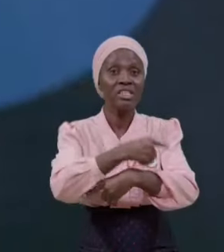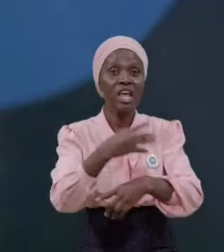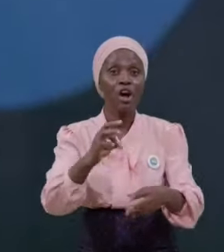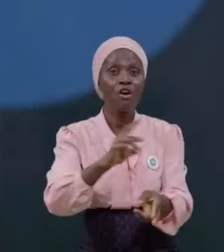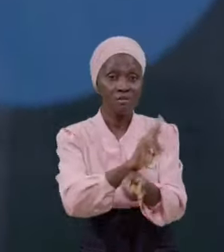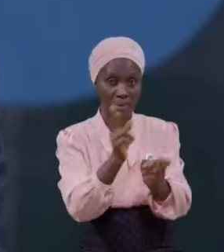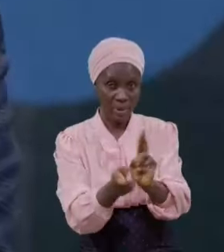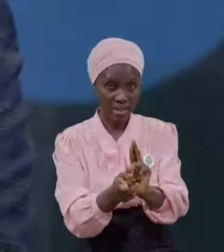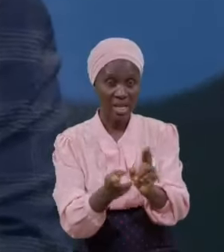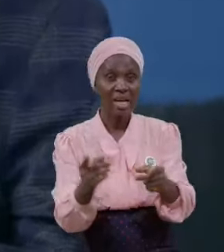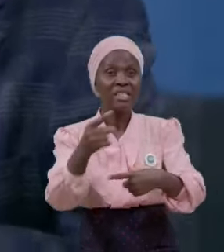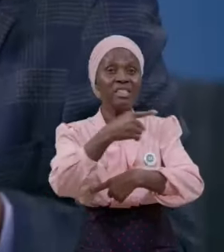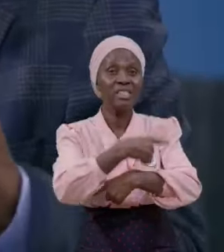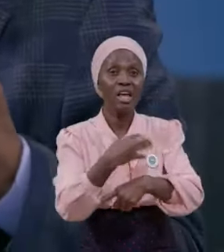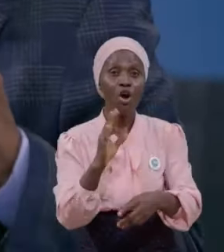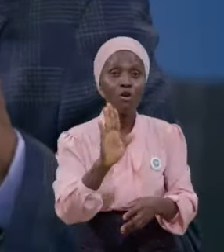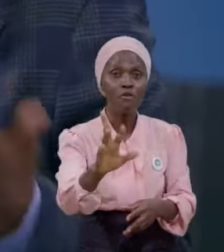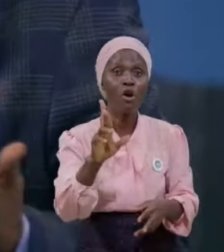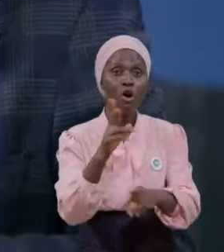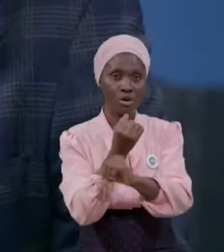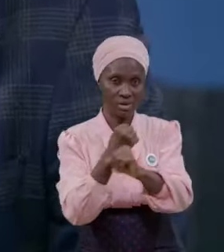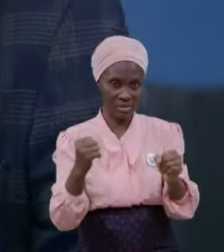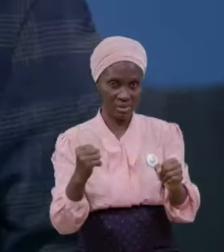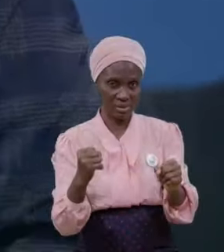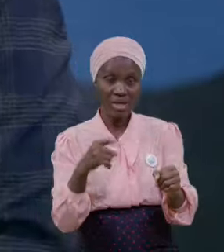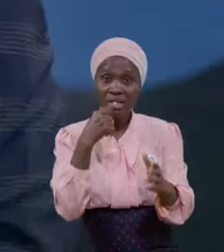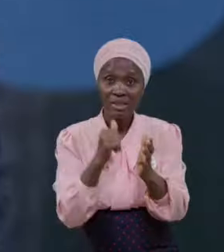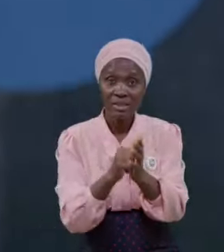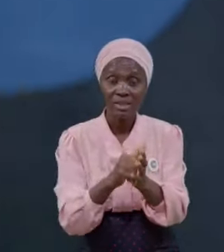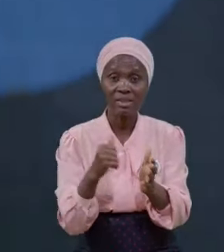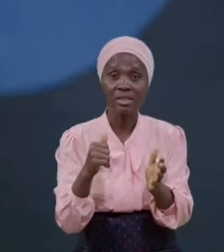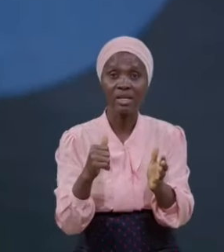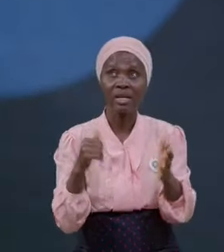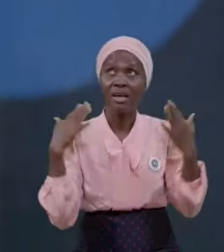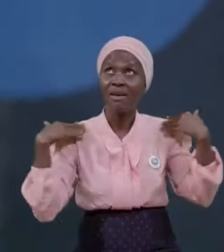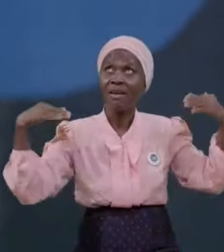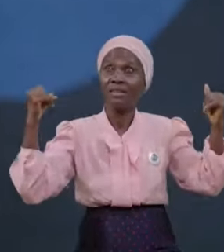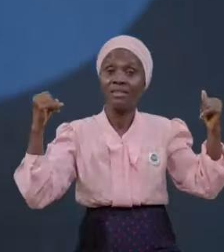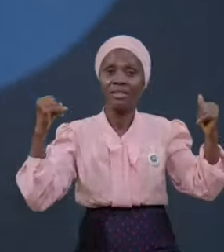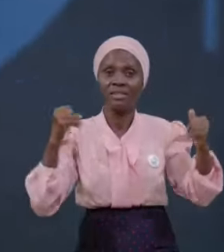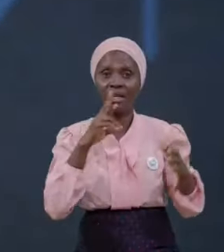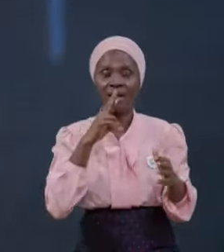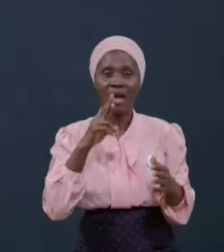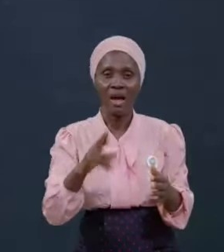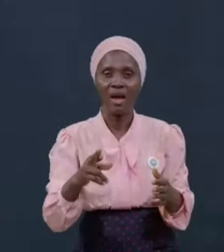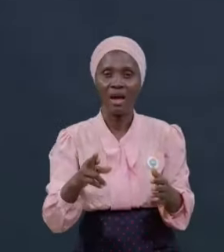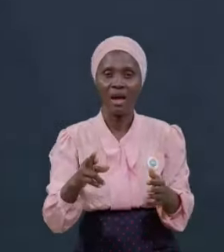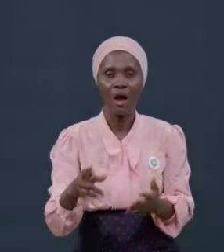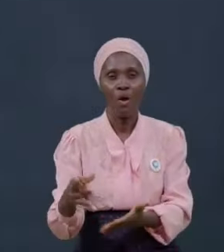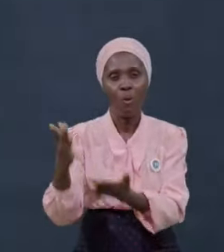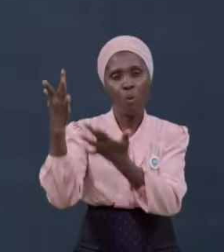It says angels are kind of lingering near. The angels, they want